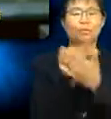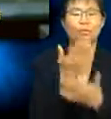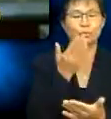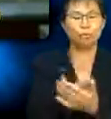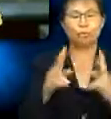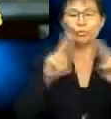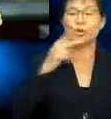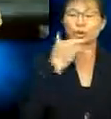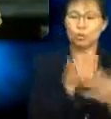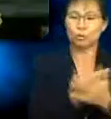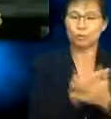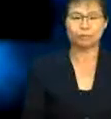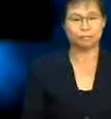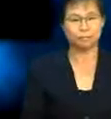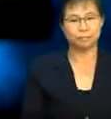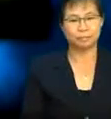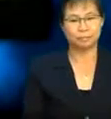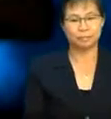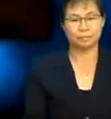Good, very good.